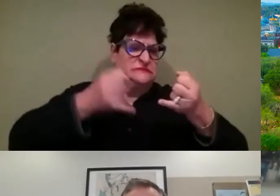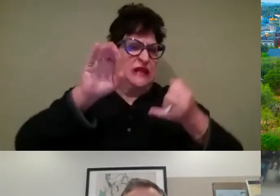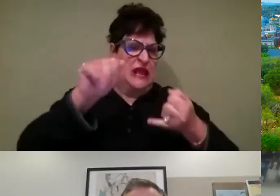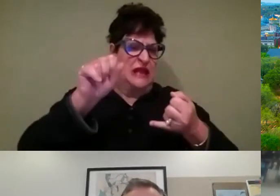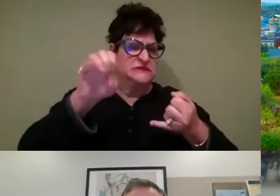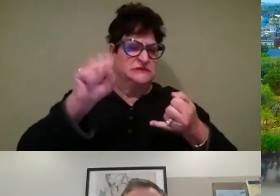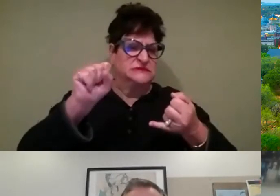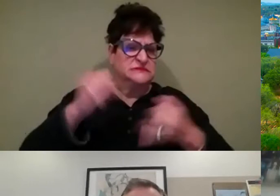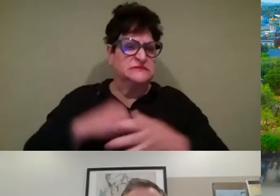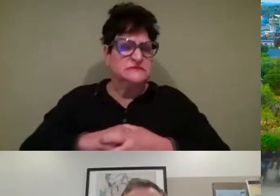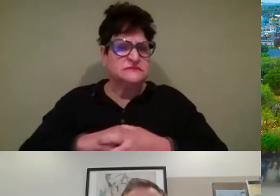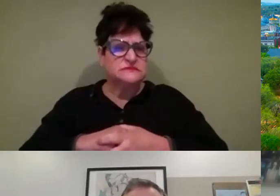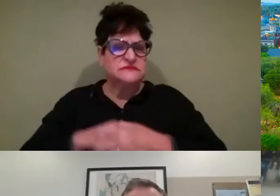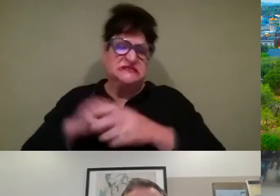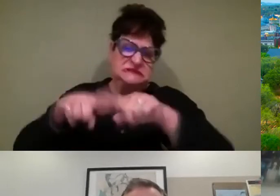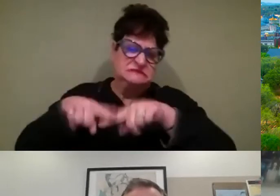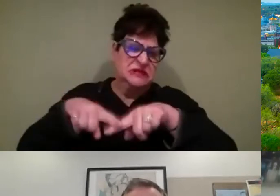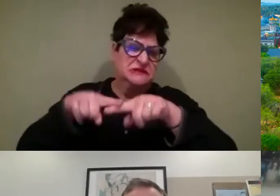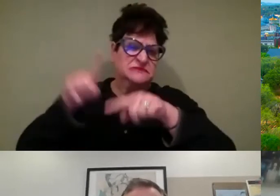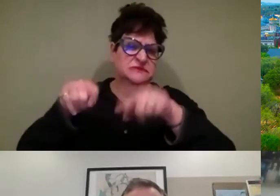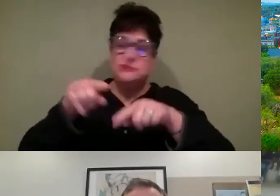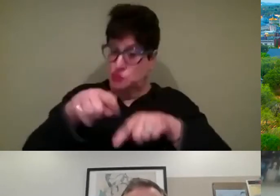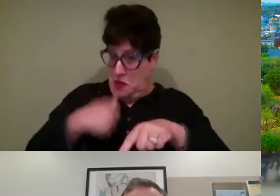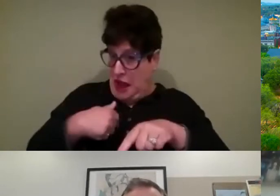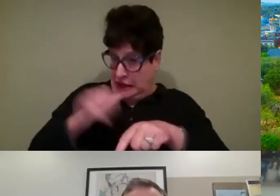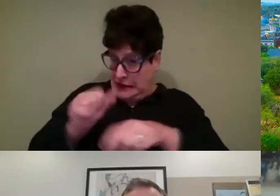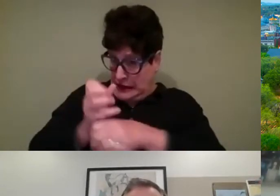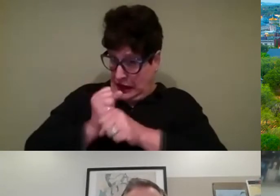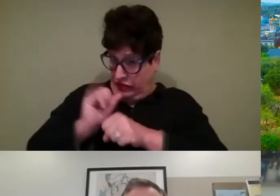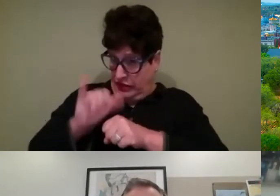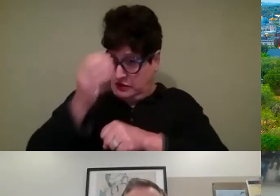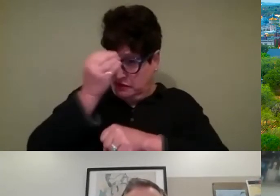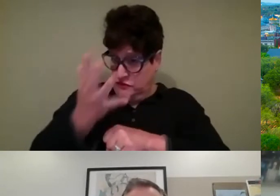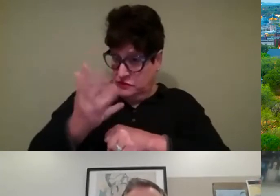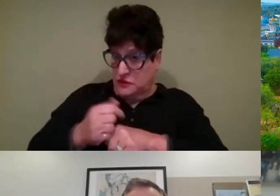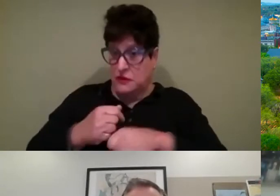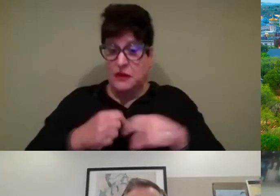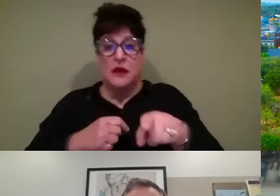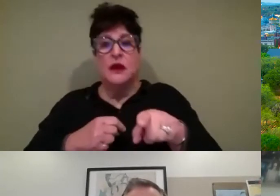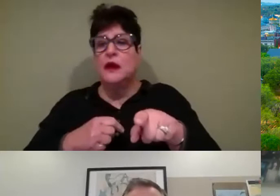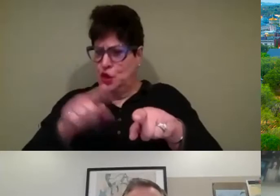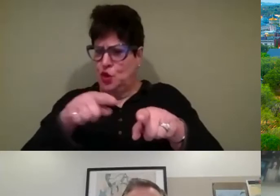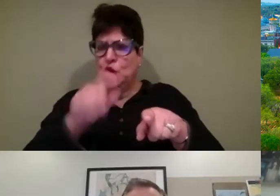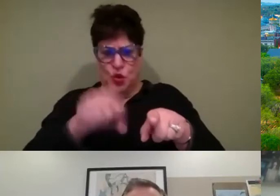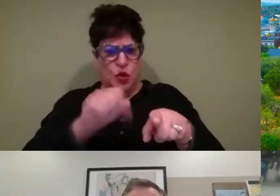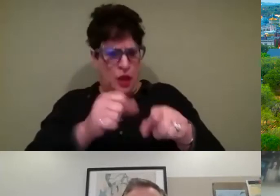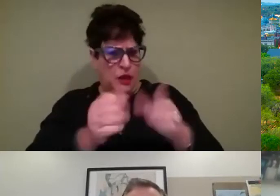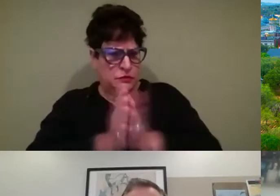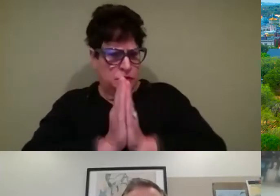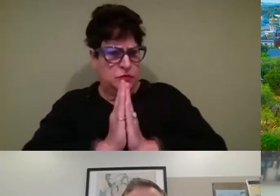All right, so we can get that information. You can certainly make a FOIL request, of course.